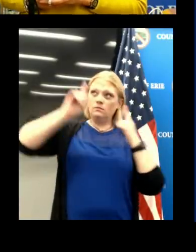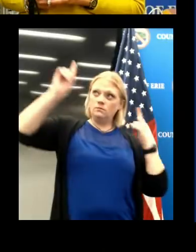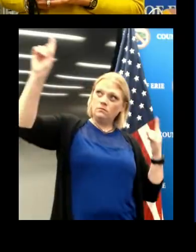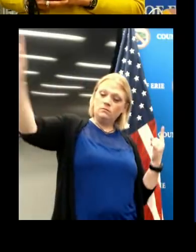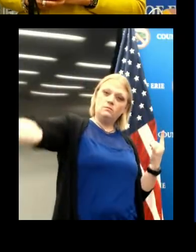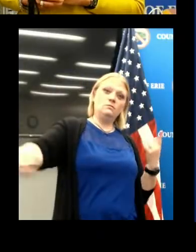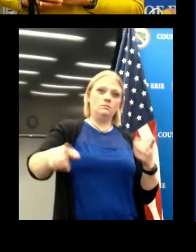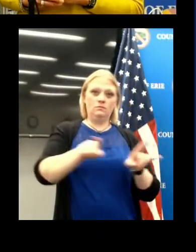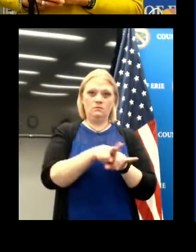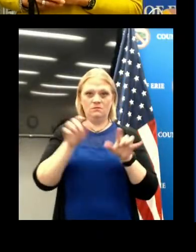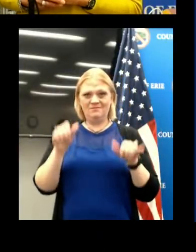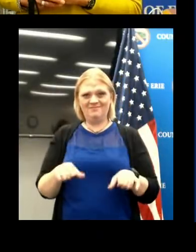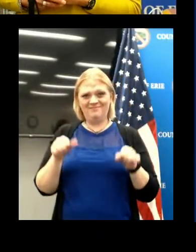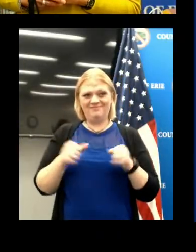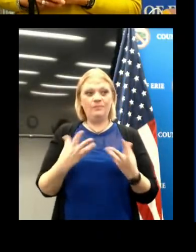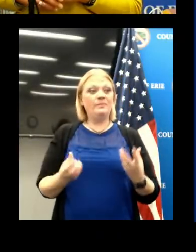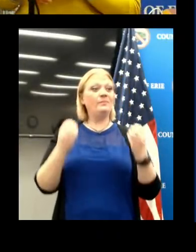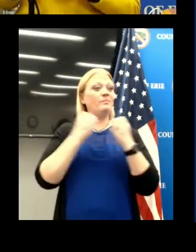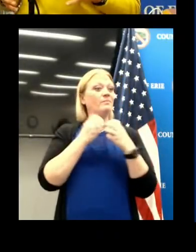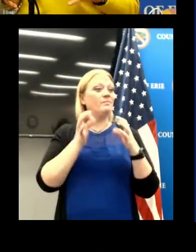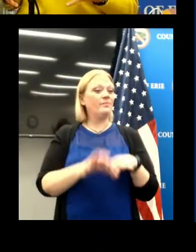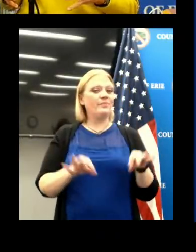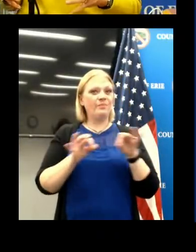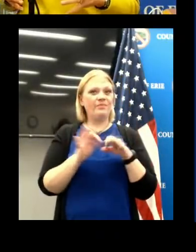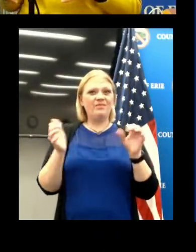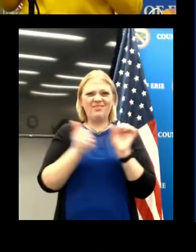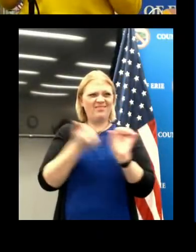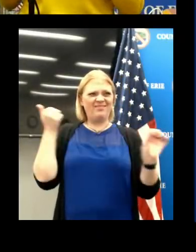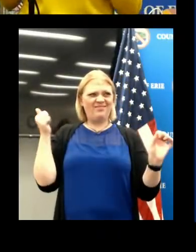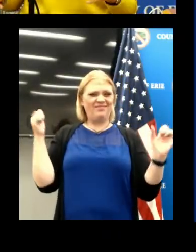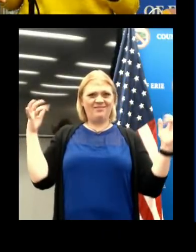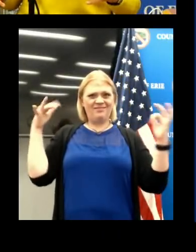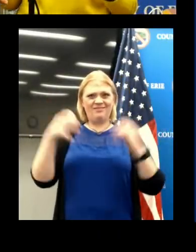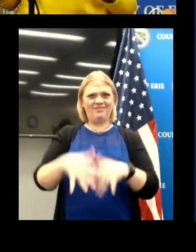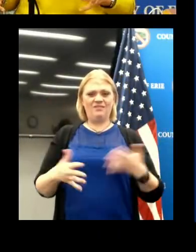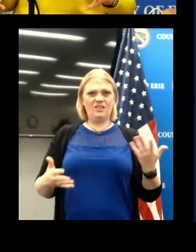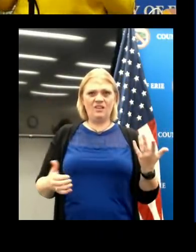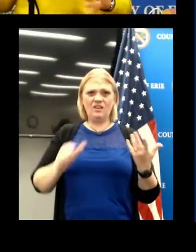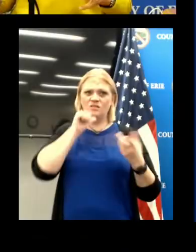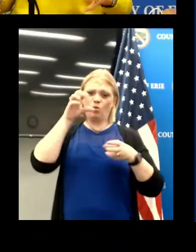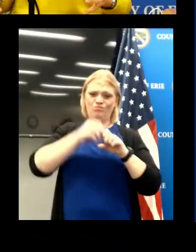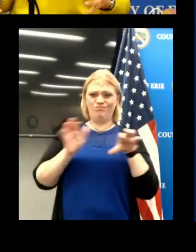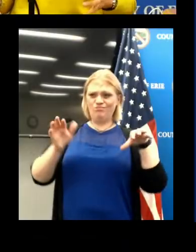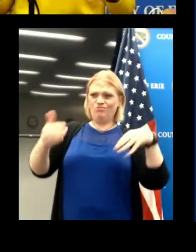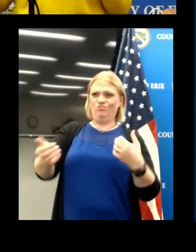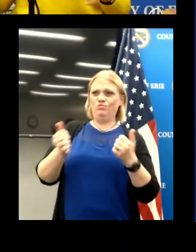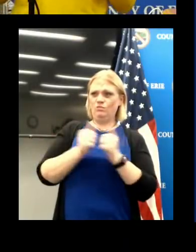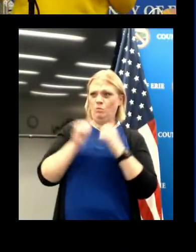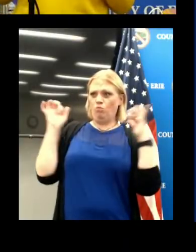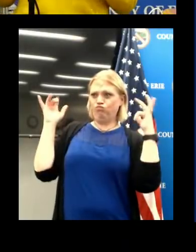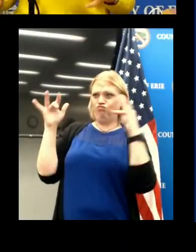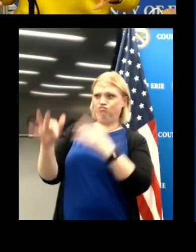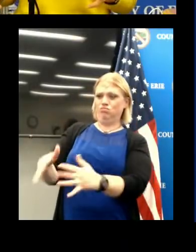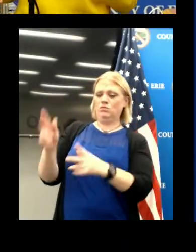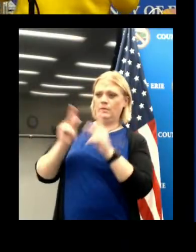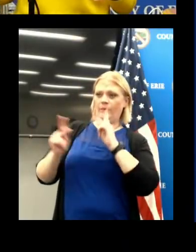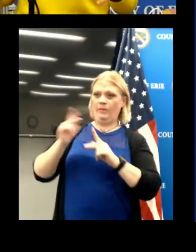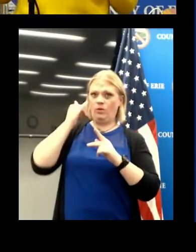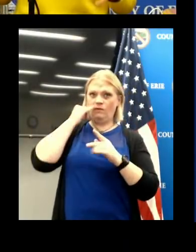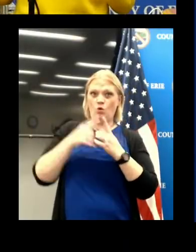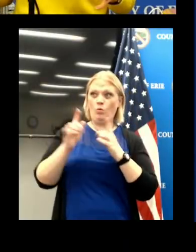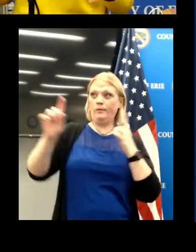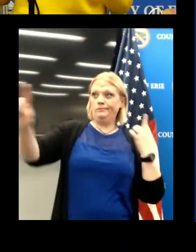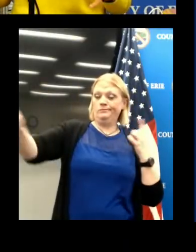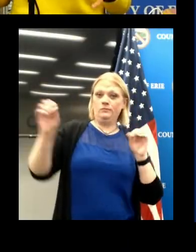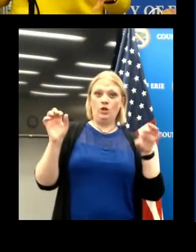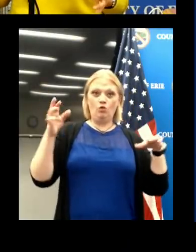as you can. And even more important, stay away from crowds. Don't be in a room with a lot of people. Even if you can physically distance